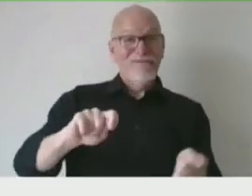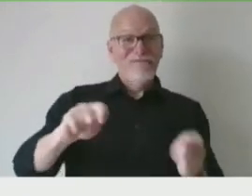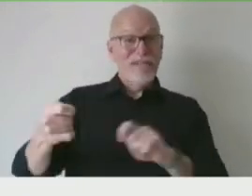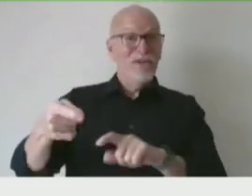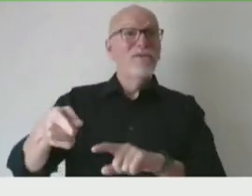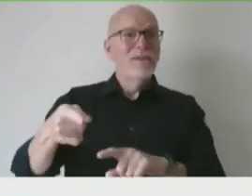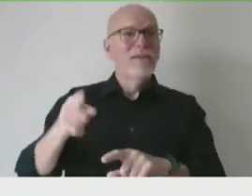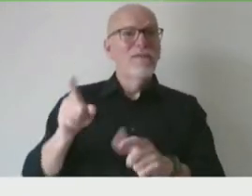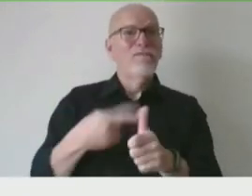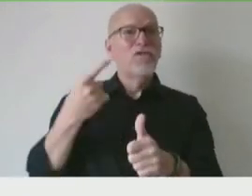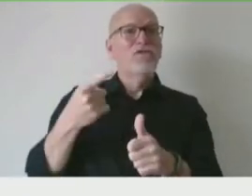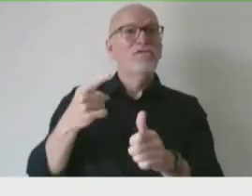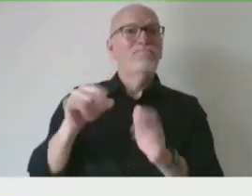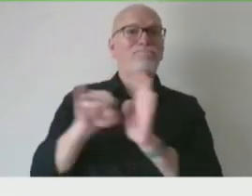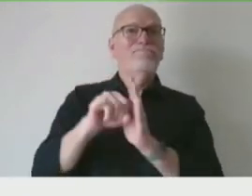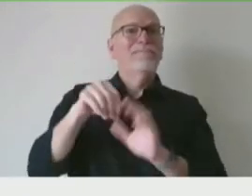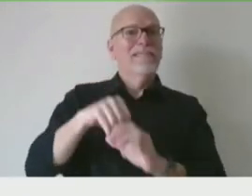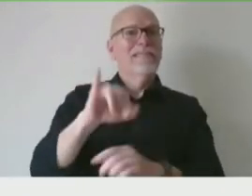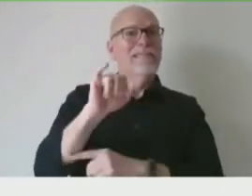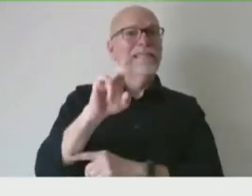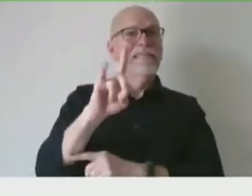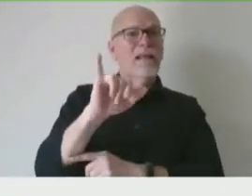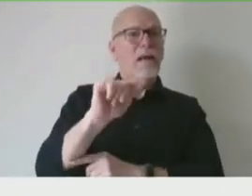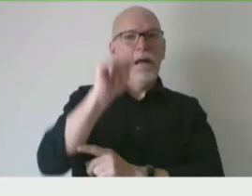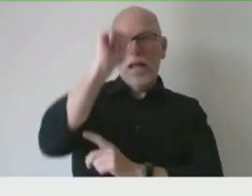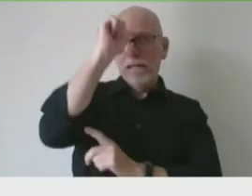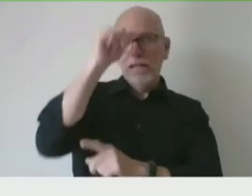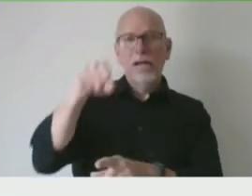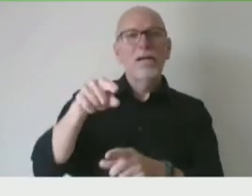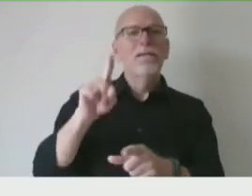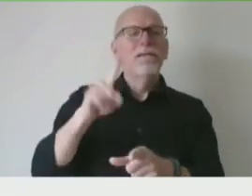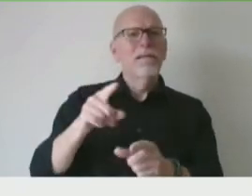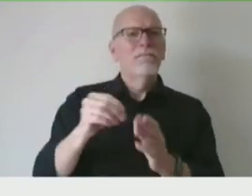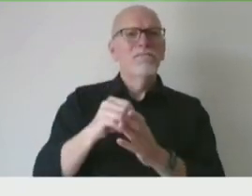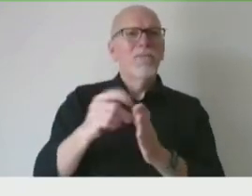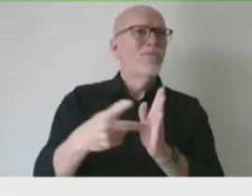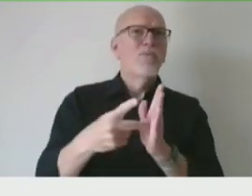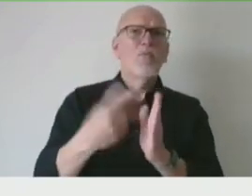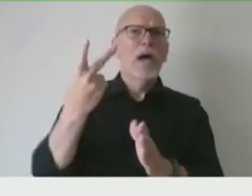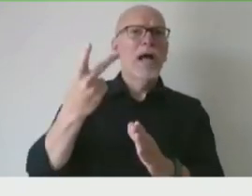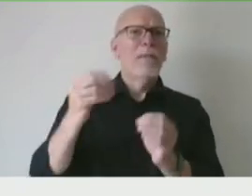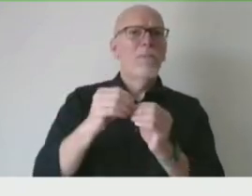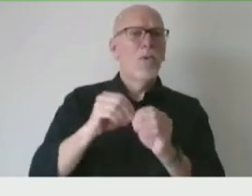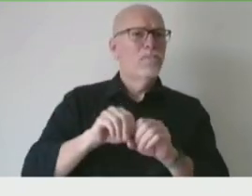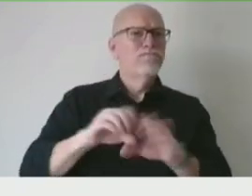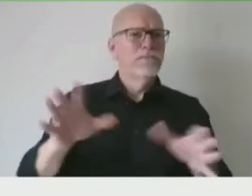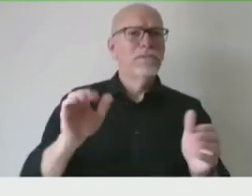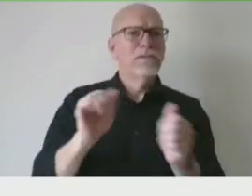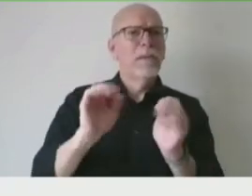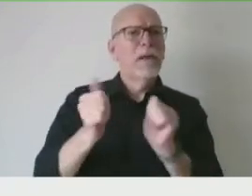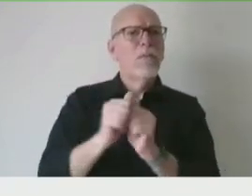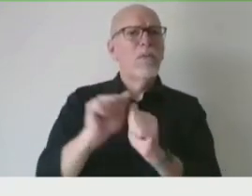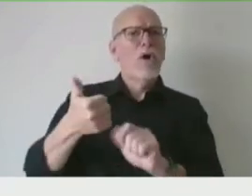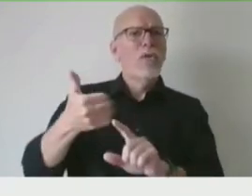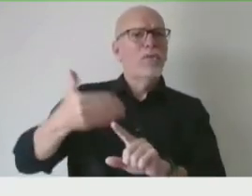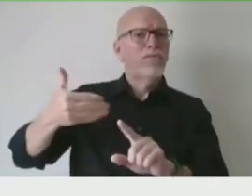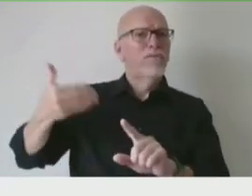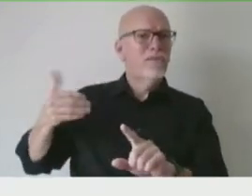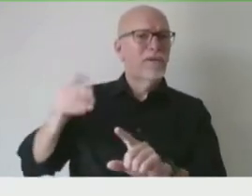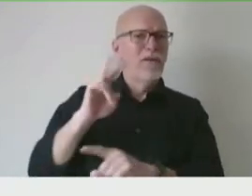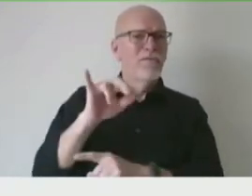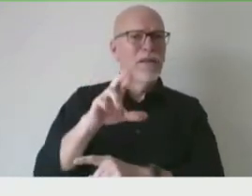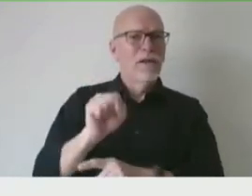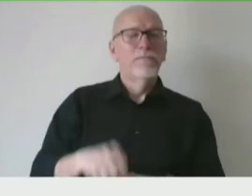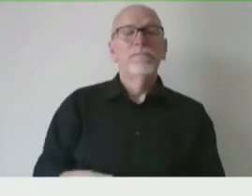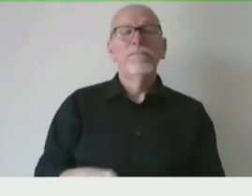in India, spreads more than twice as easily from one person to another compared with other strains. The CDC